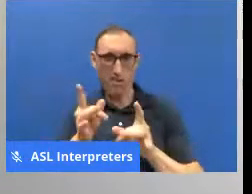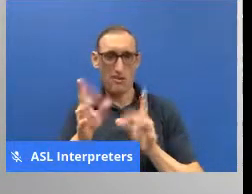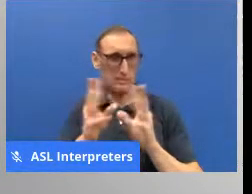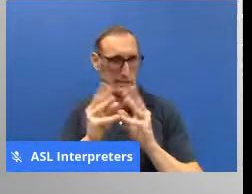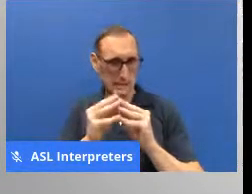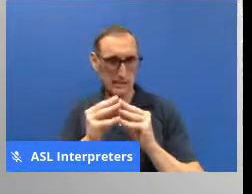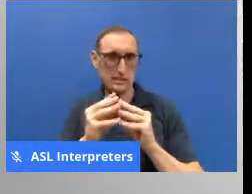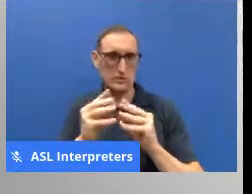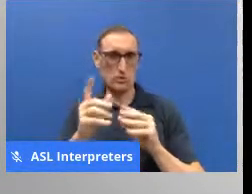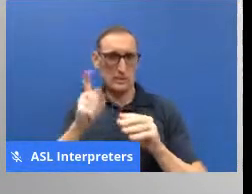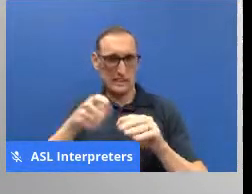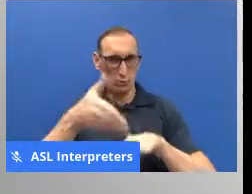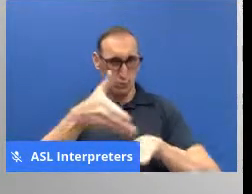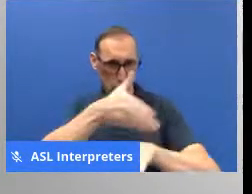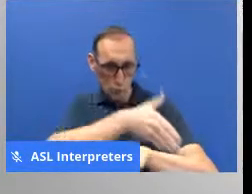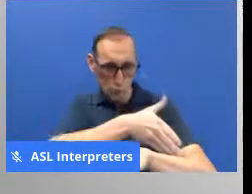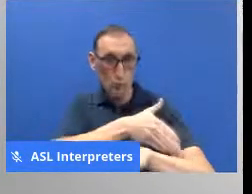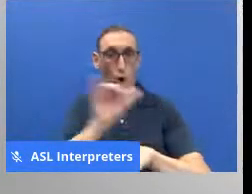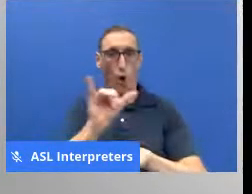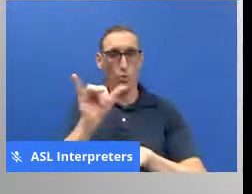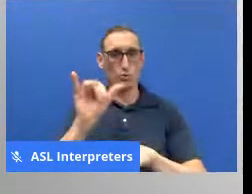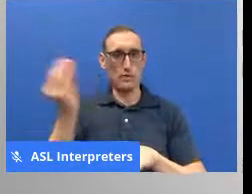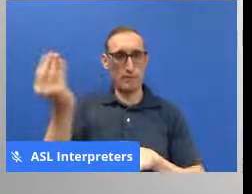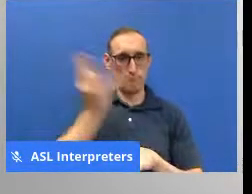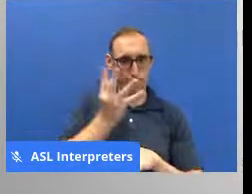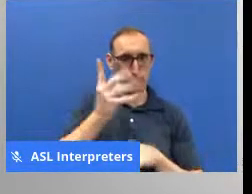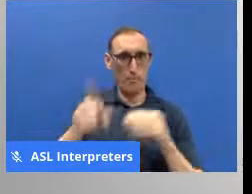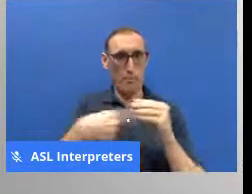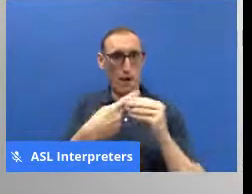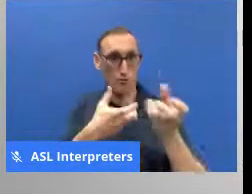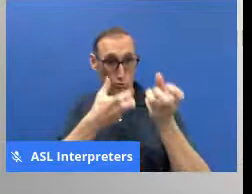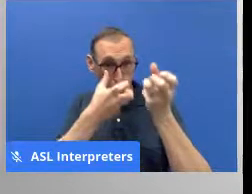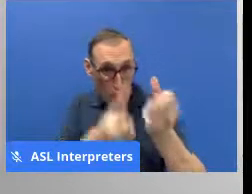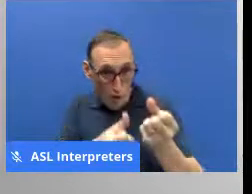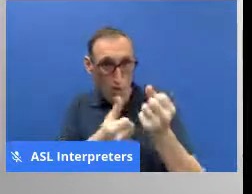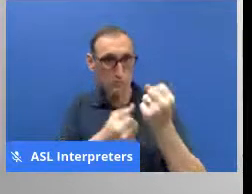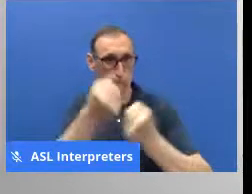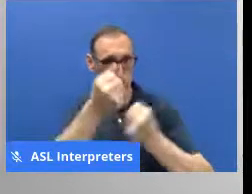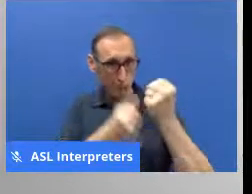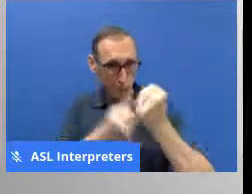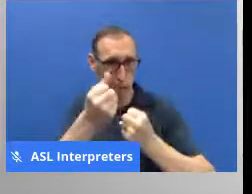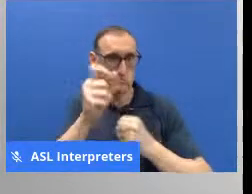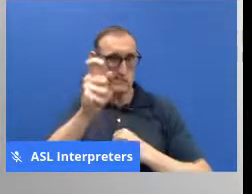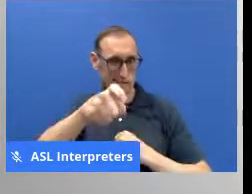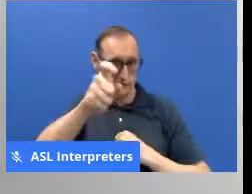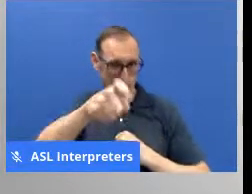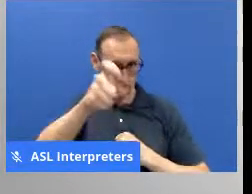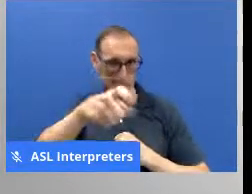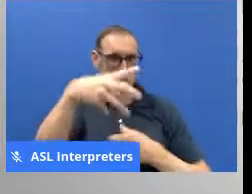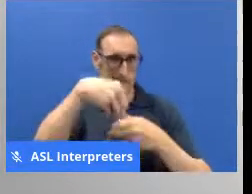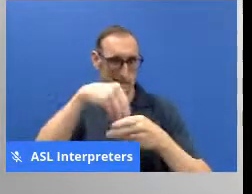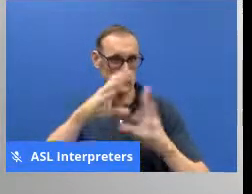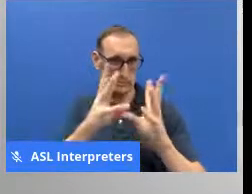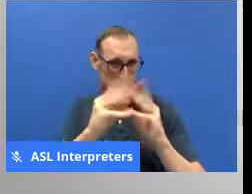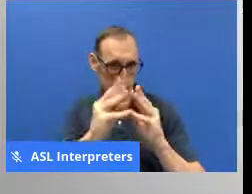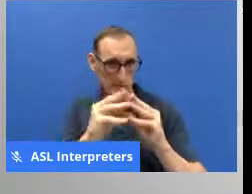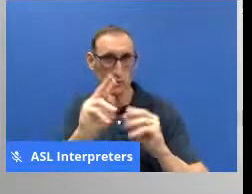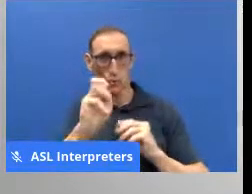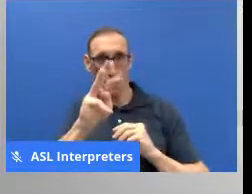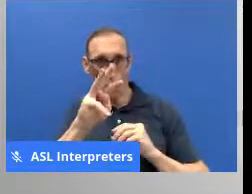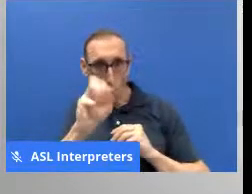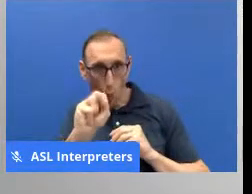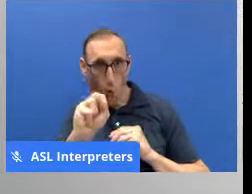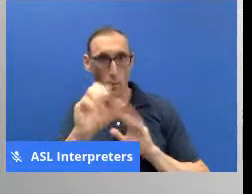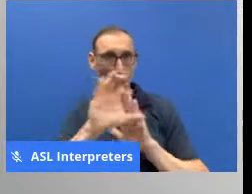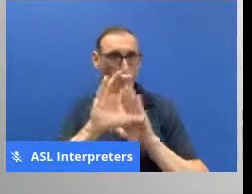aspects there, talked about trust building. Then they also talked about having norms, codes of